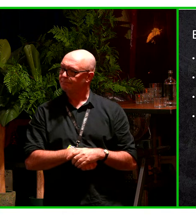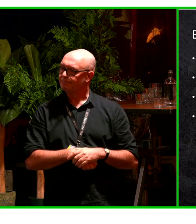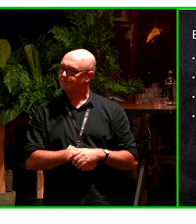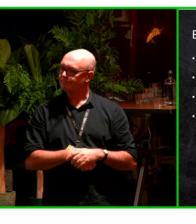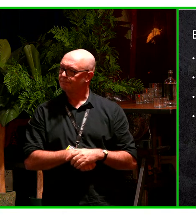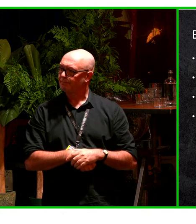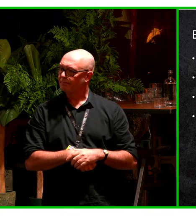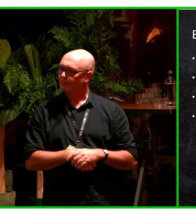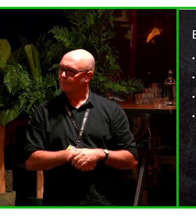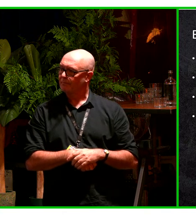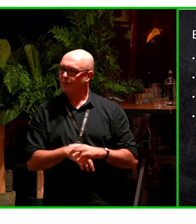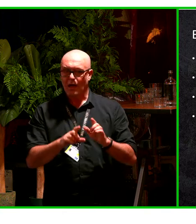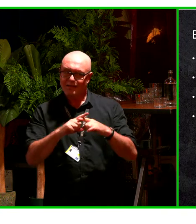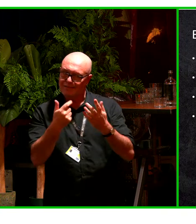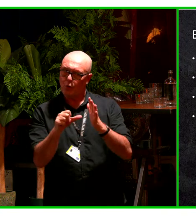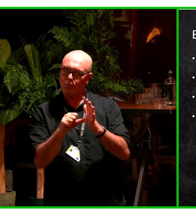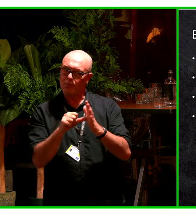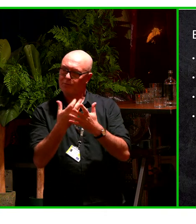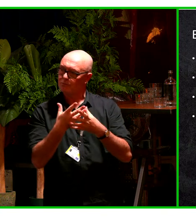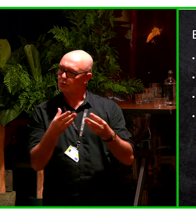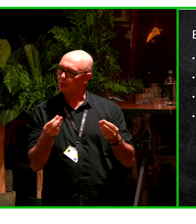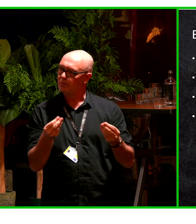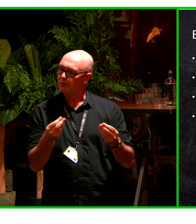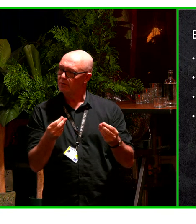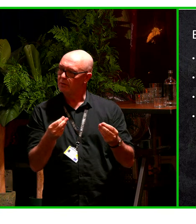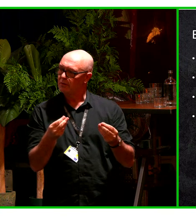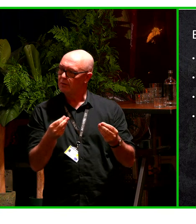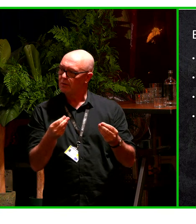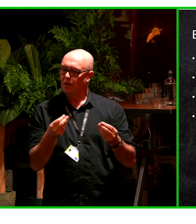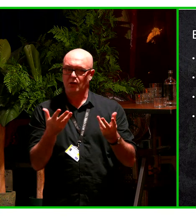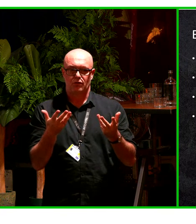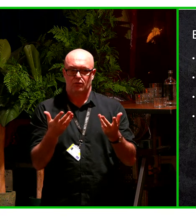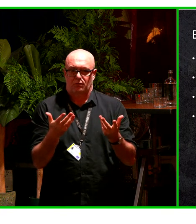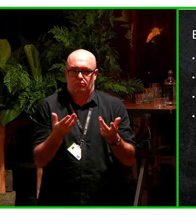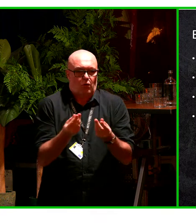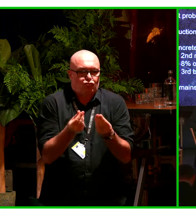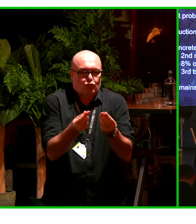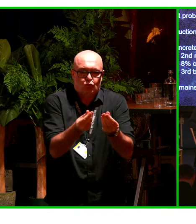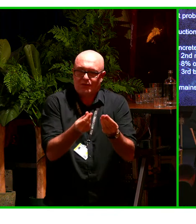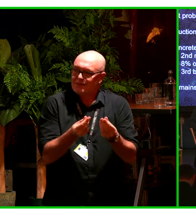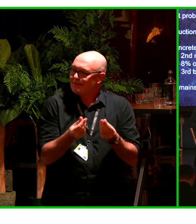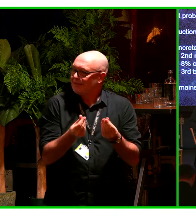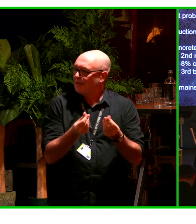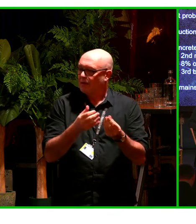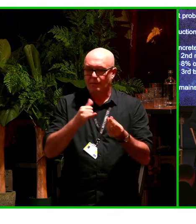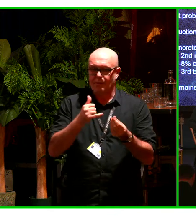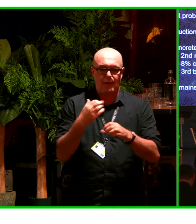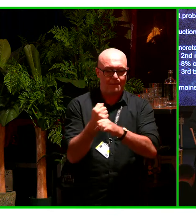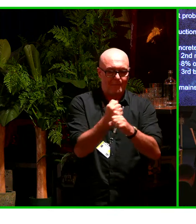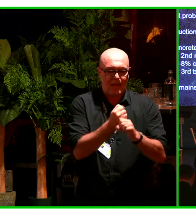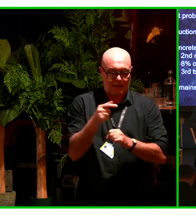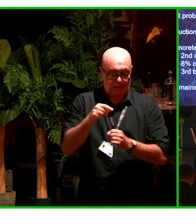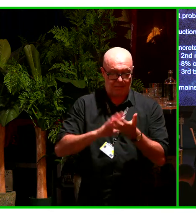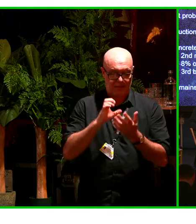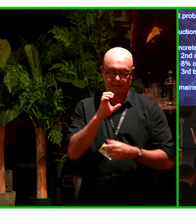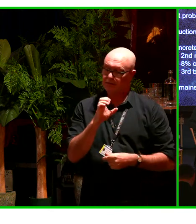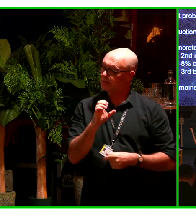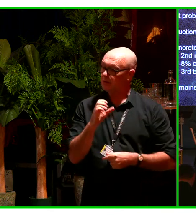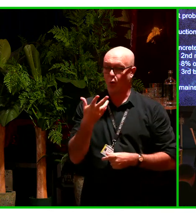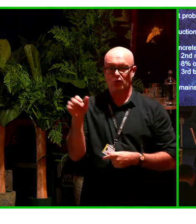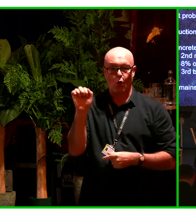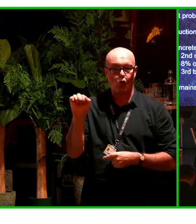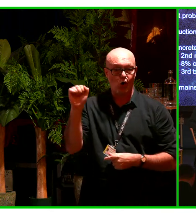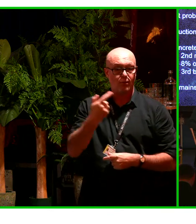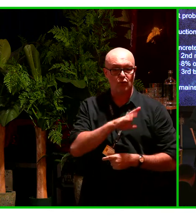And it's a very difficult problem to solve, because for any given material, it could be manufactured in Manchester, in Europe,